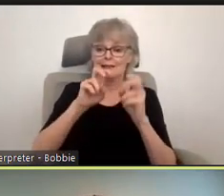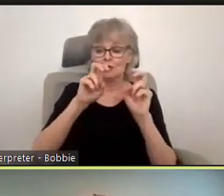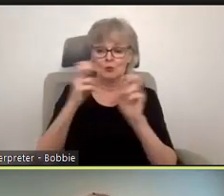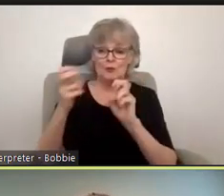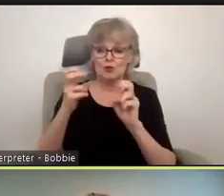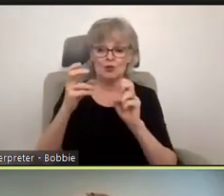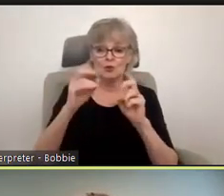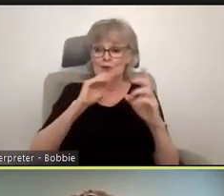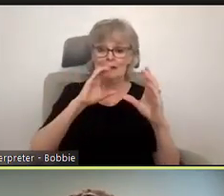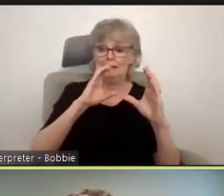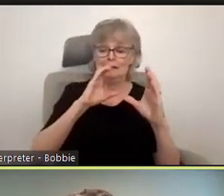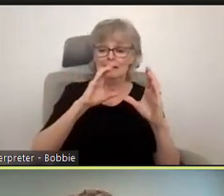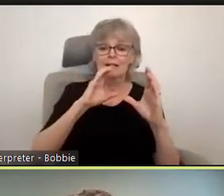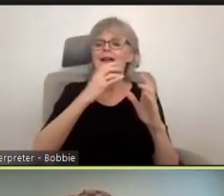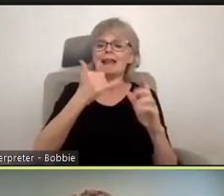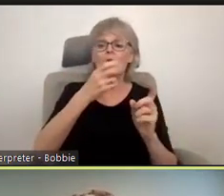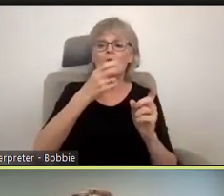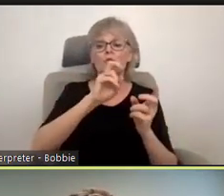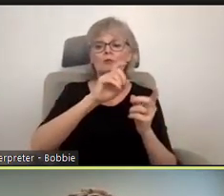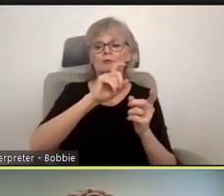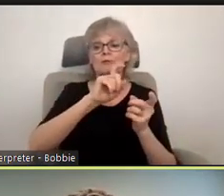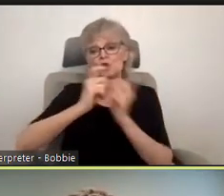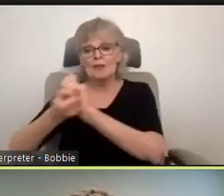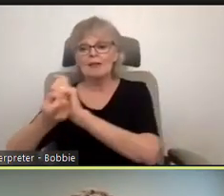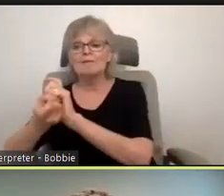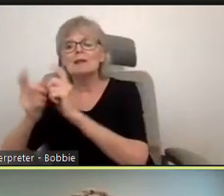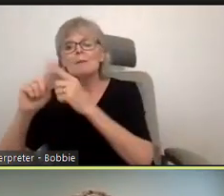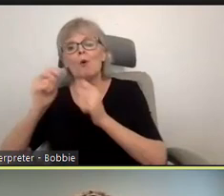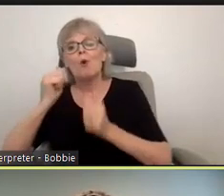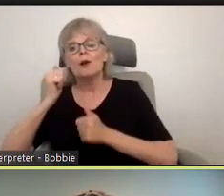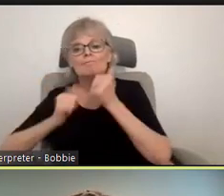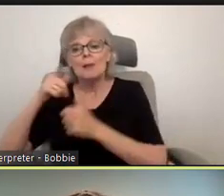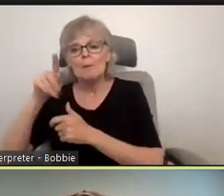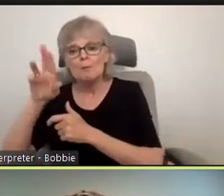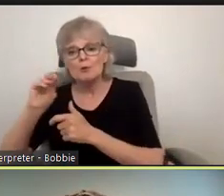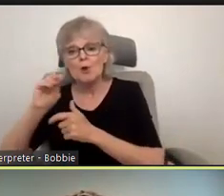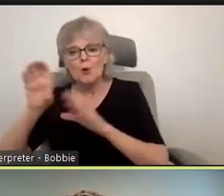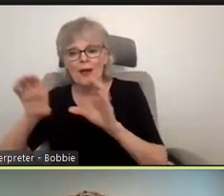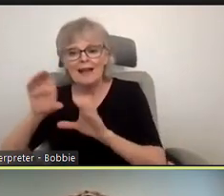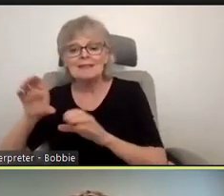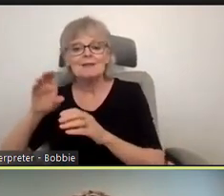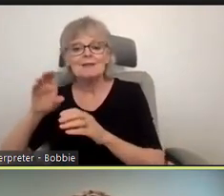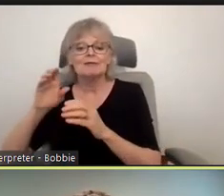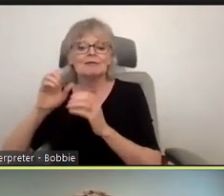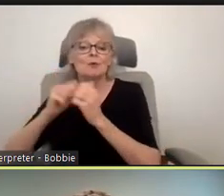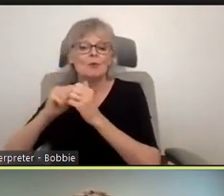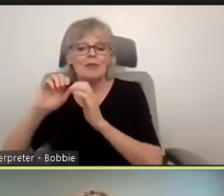communications to being more proactive about how we're meeting and how we're communicating. Next slide, please.